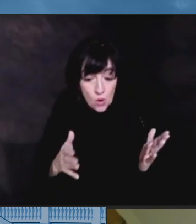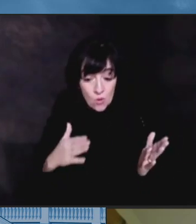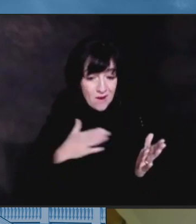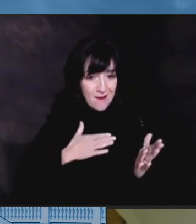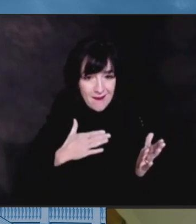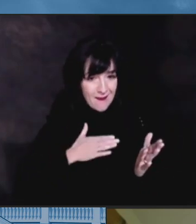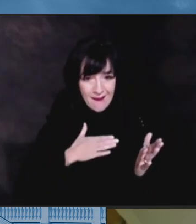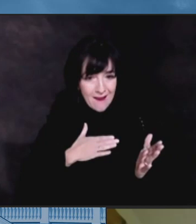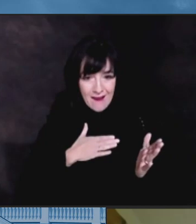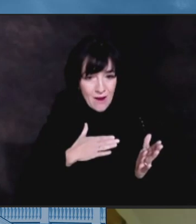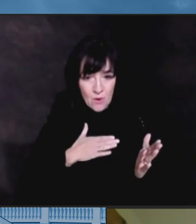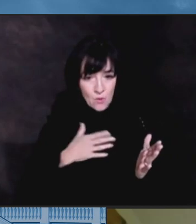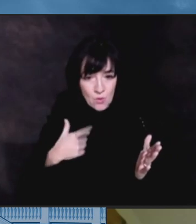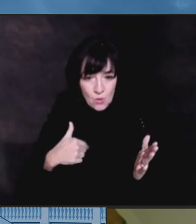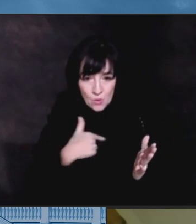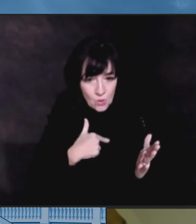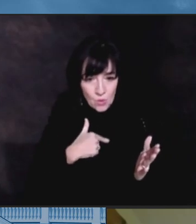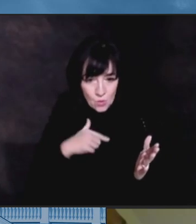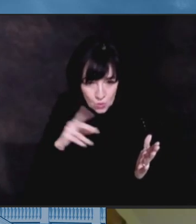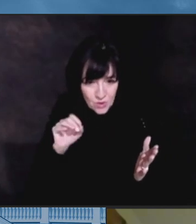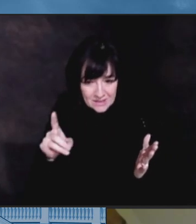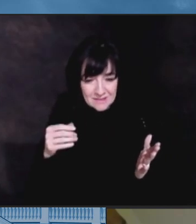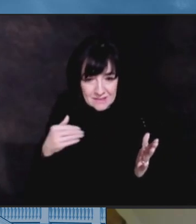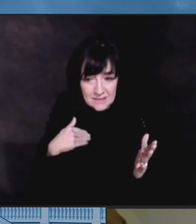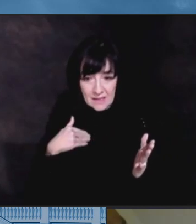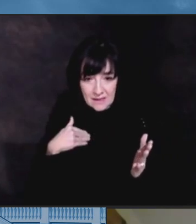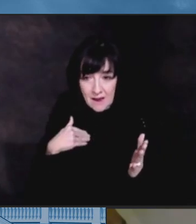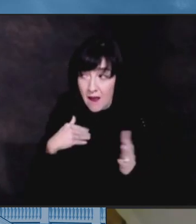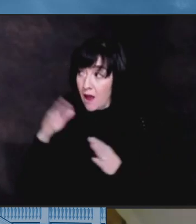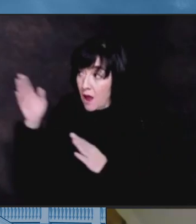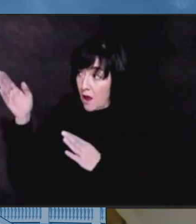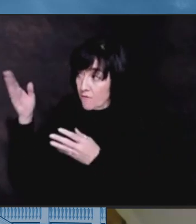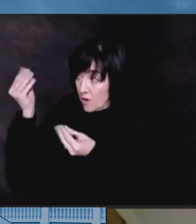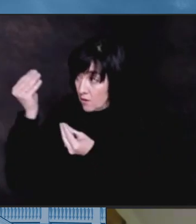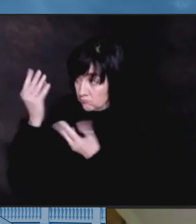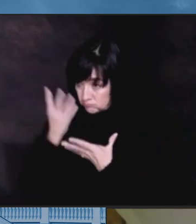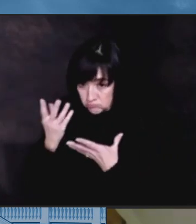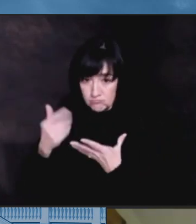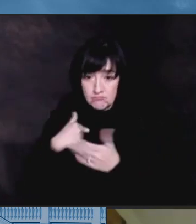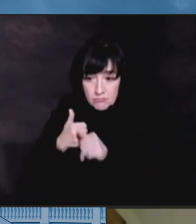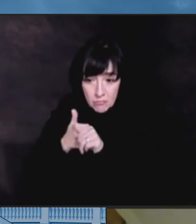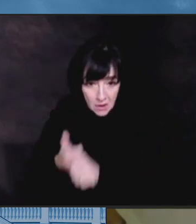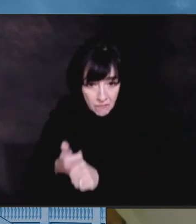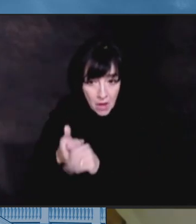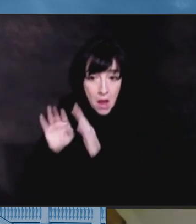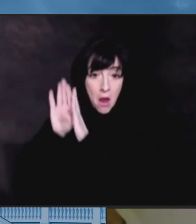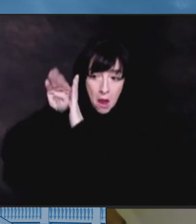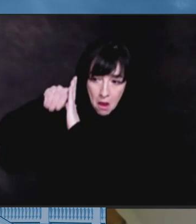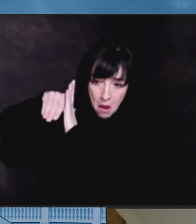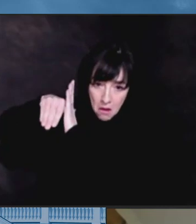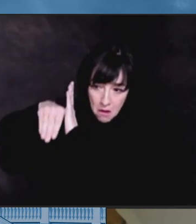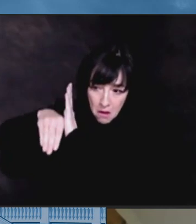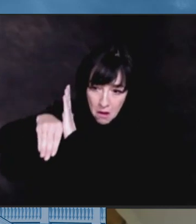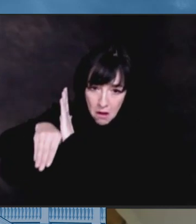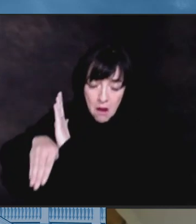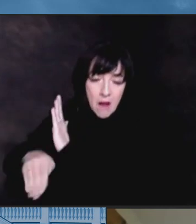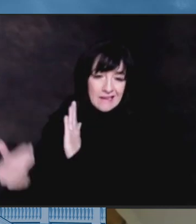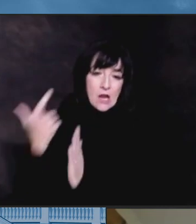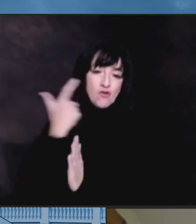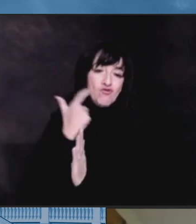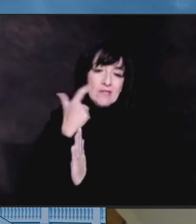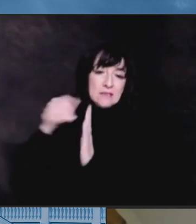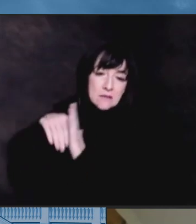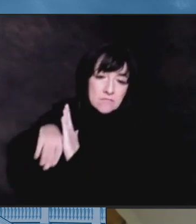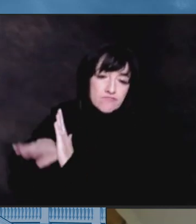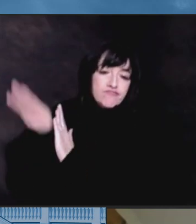effect? That's not the business that I'm in. It's my job as governor to look at the science as presented by